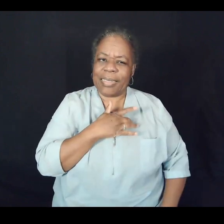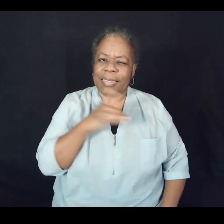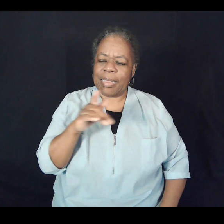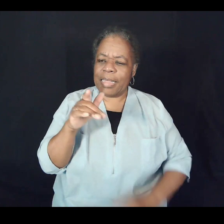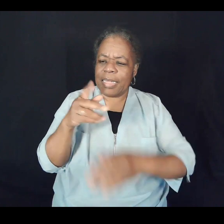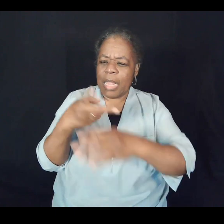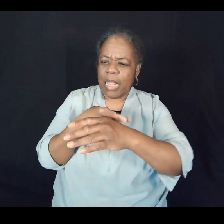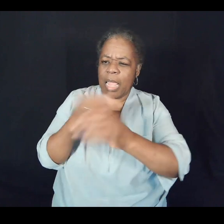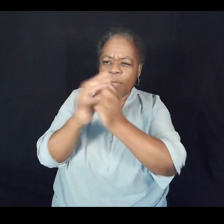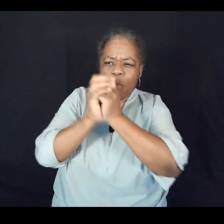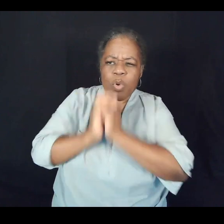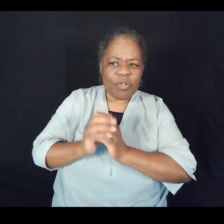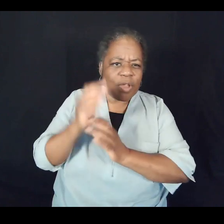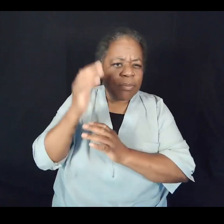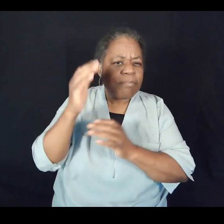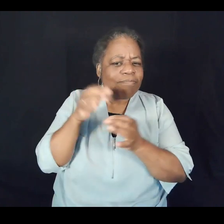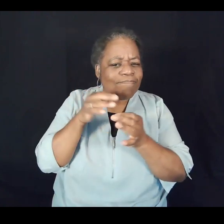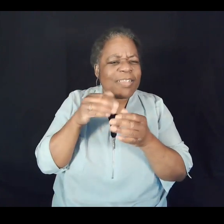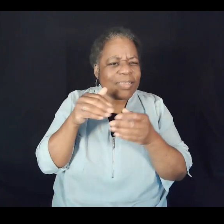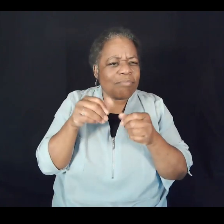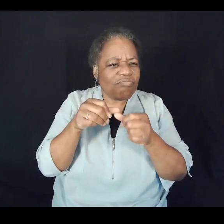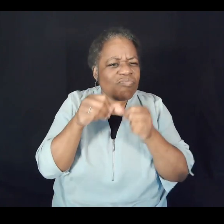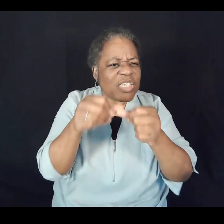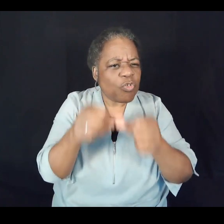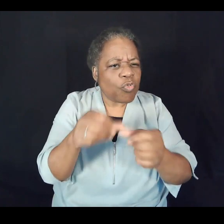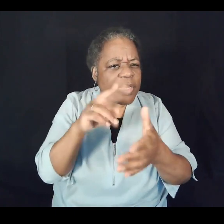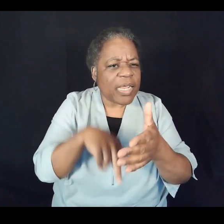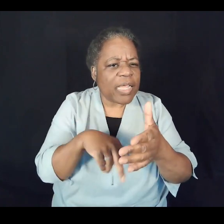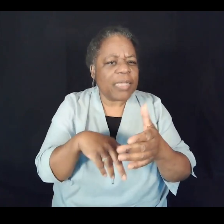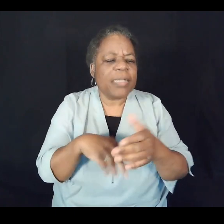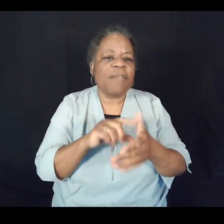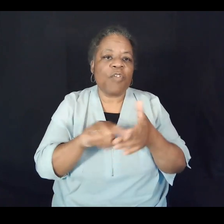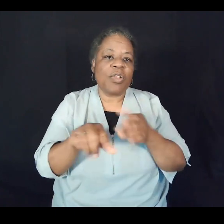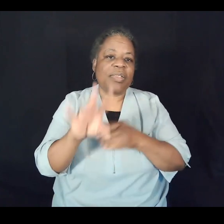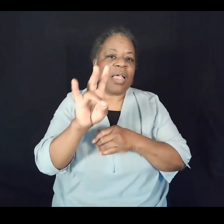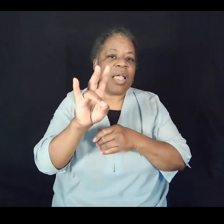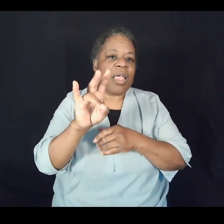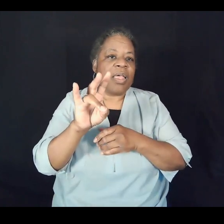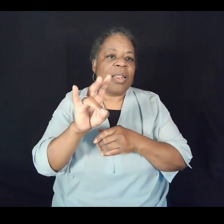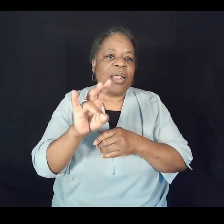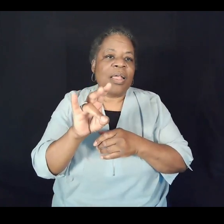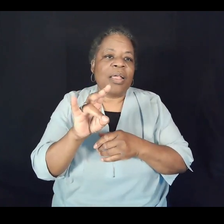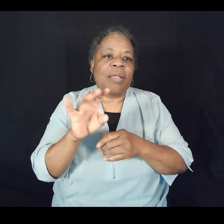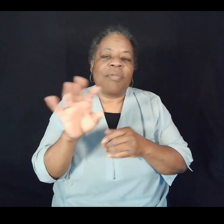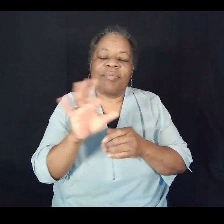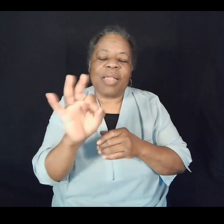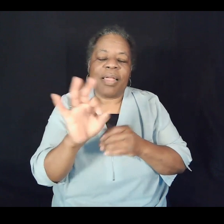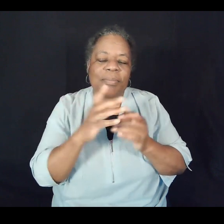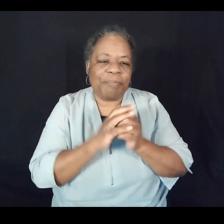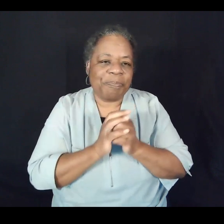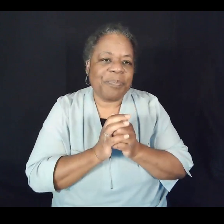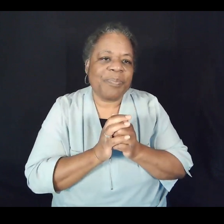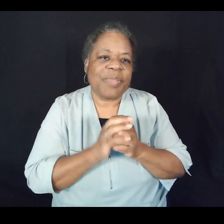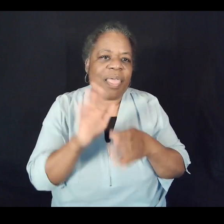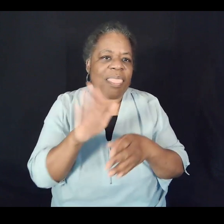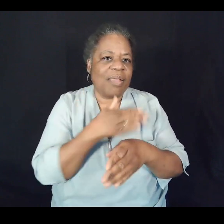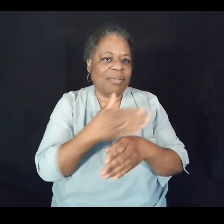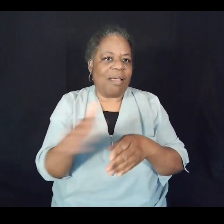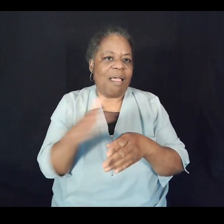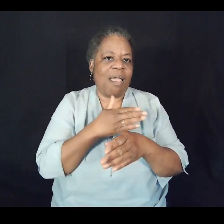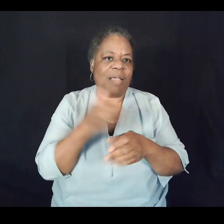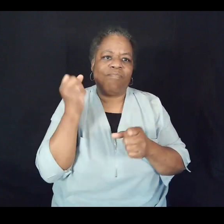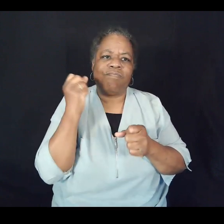this. Let's continue. Verse 9 reads, "And they sang a new song, saying, you are worthy to